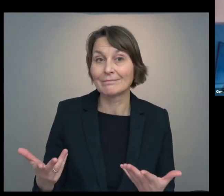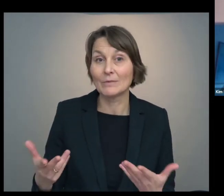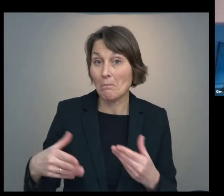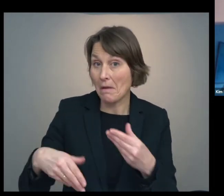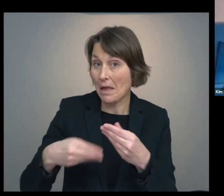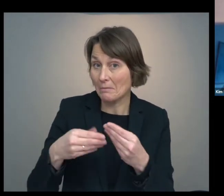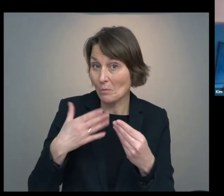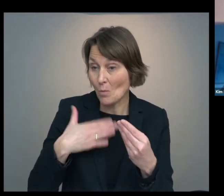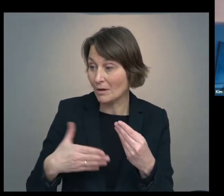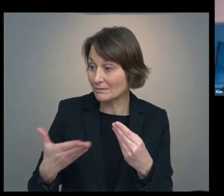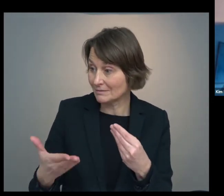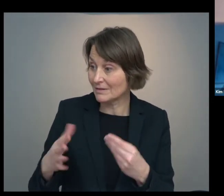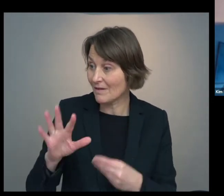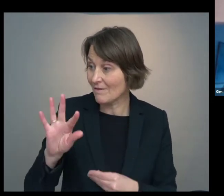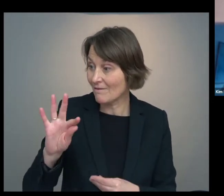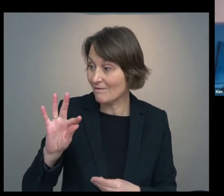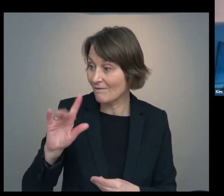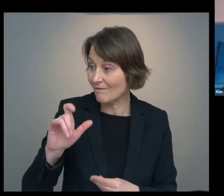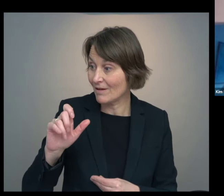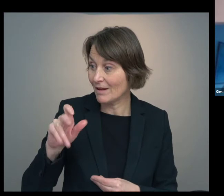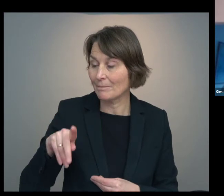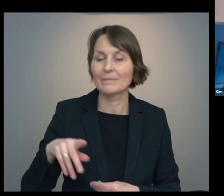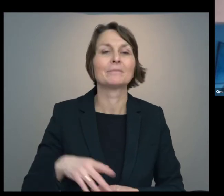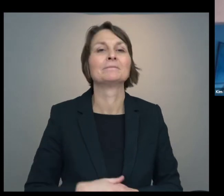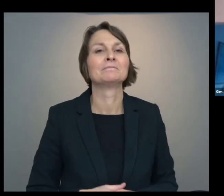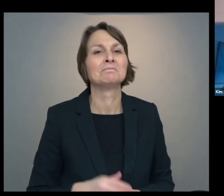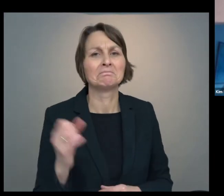Filip, is there anything you want to add?